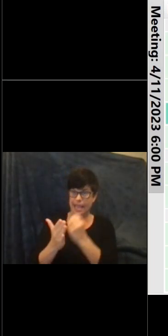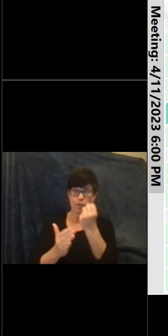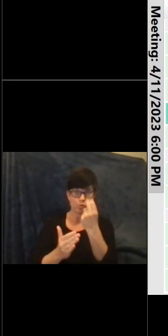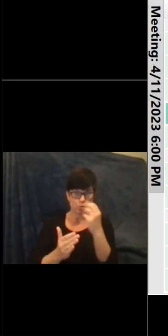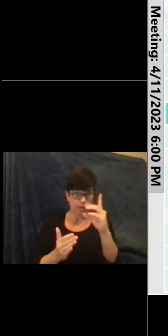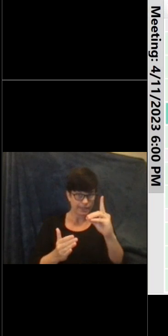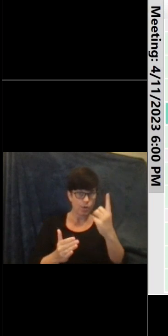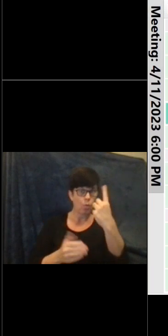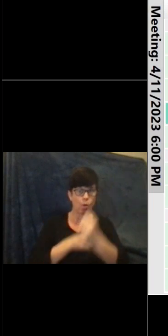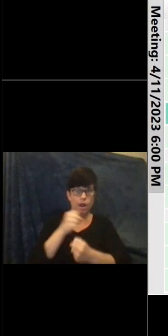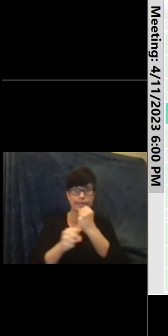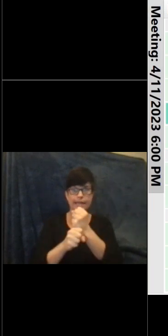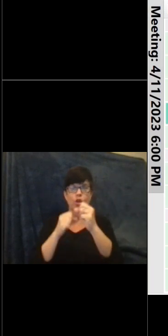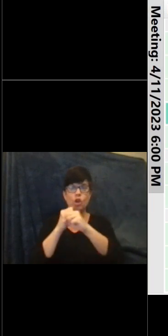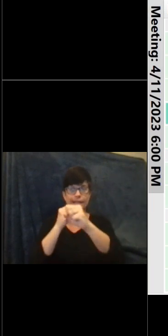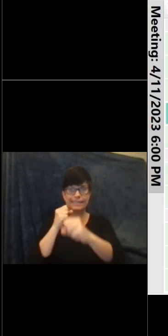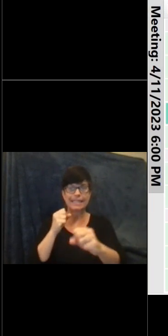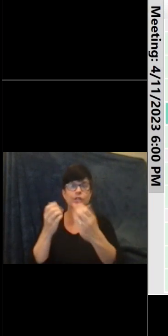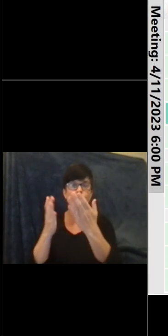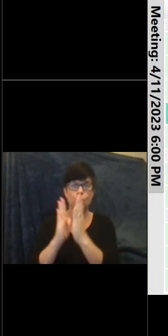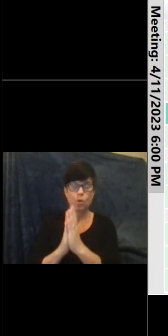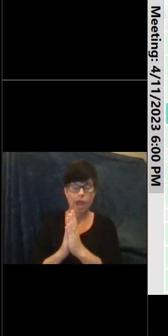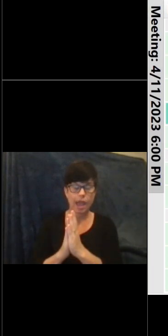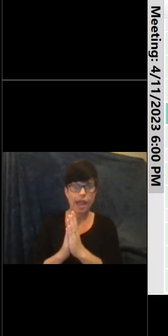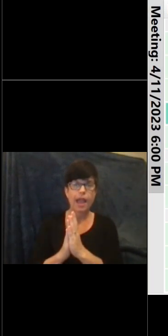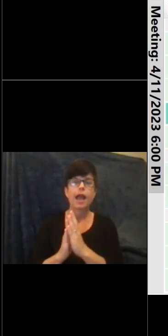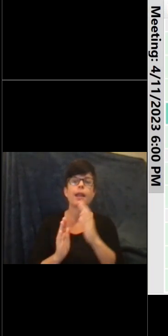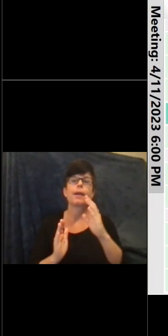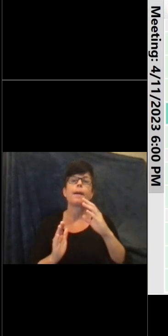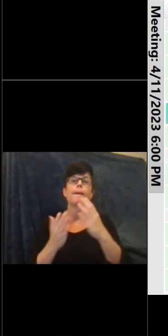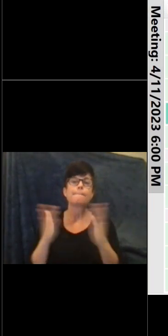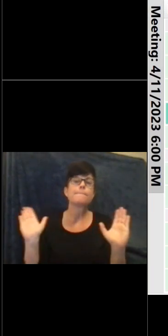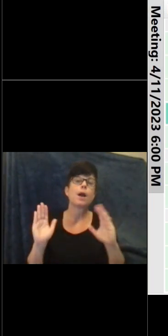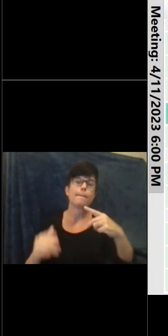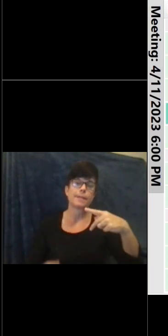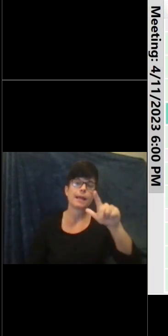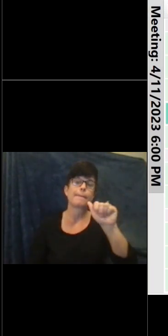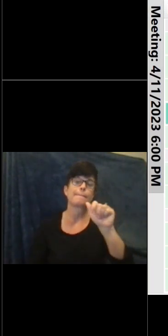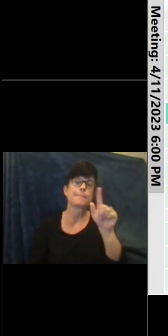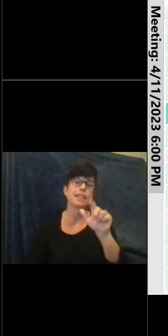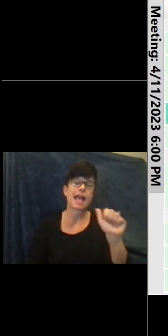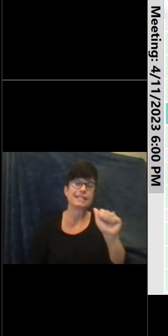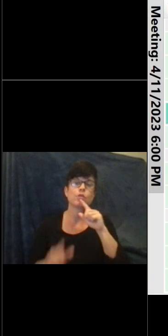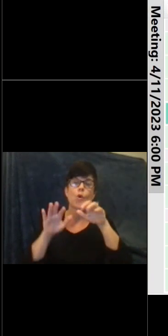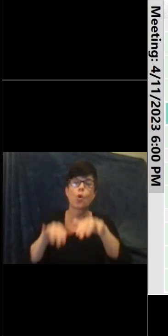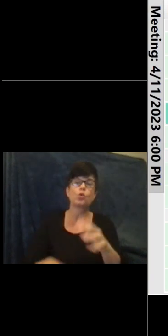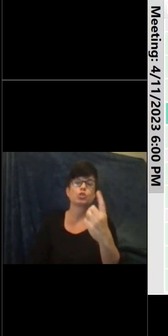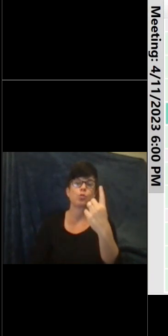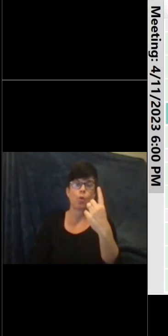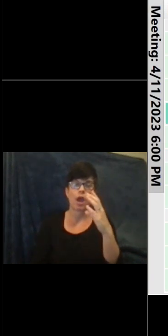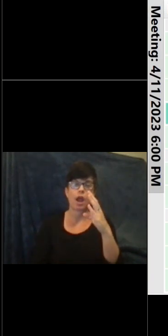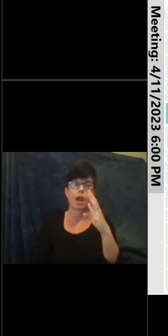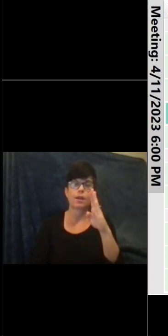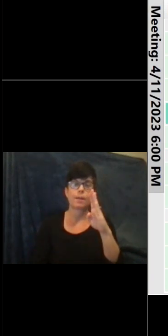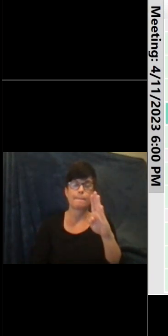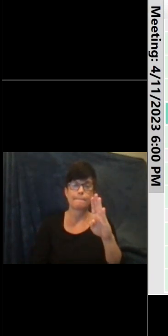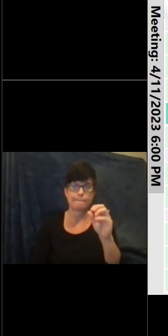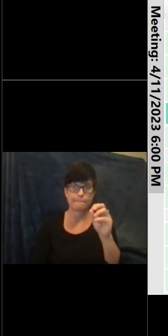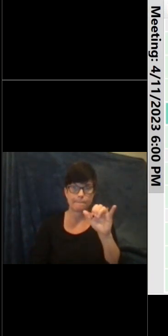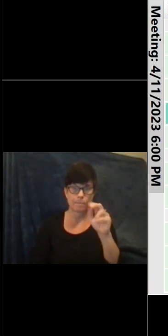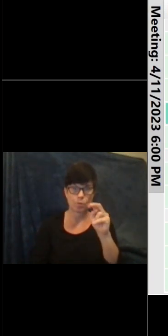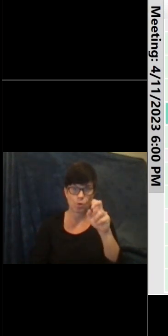extension request for the construction of a public plaza per the purchase and development agreement with Ocean One Boynton LLC for the Ocean One